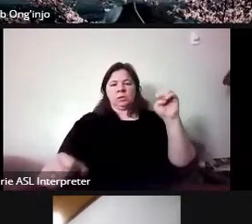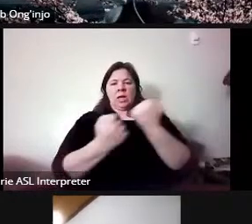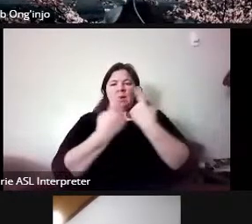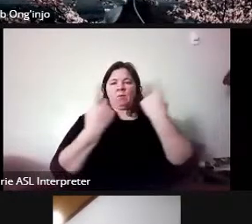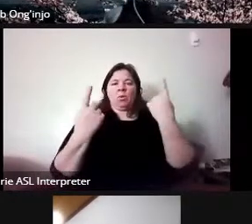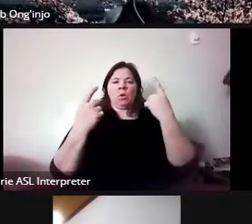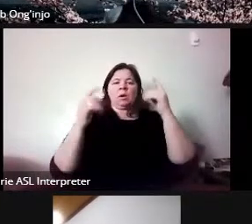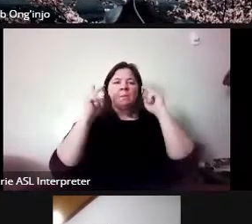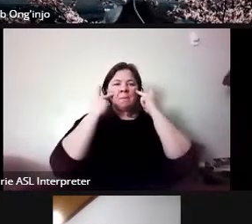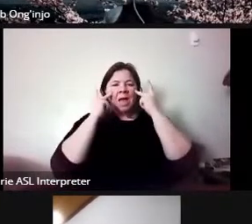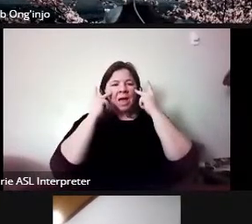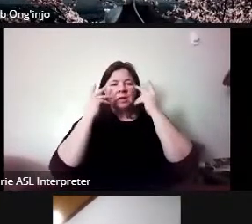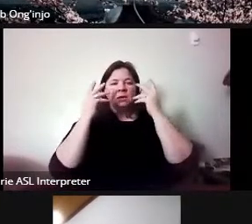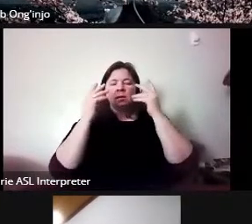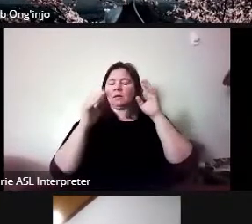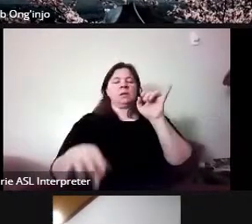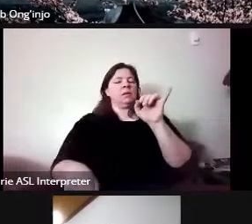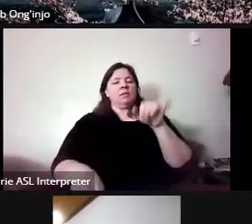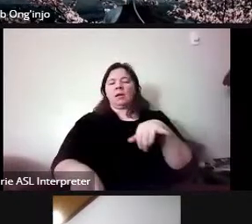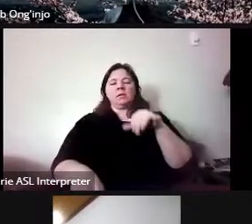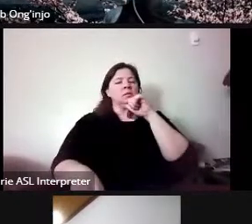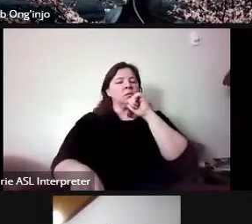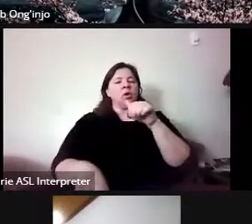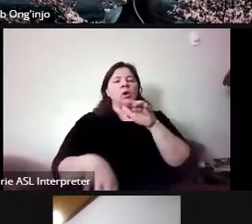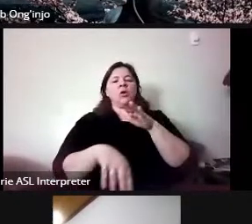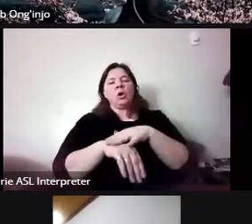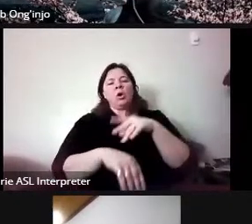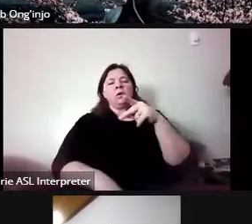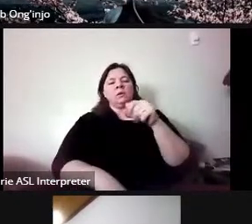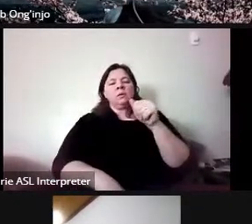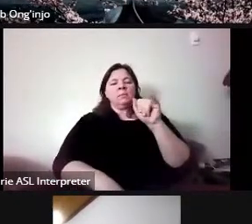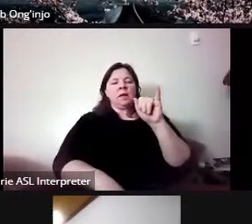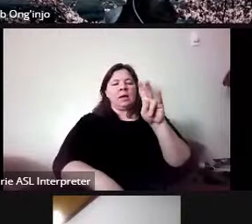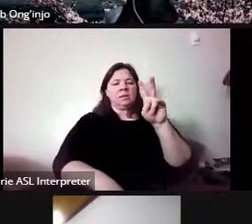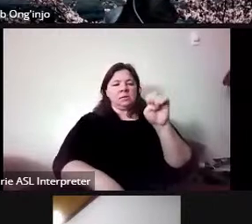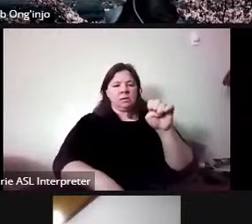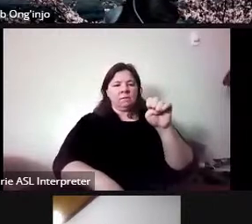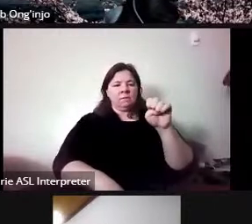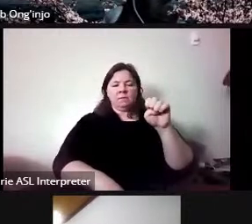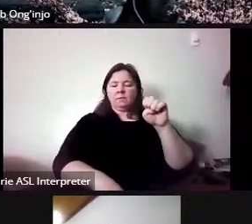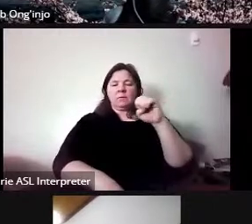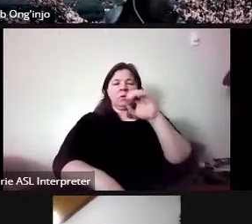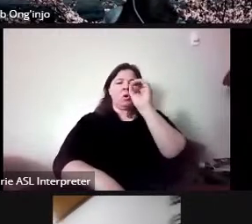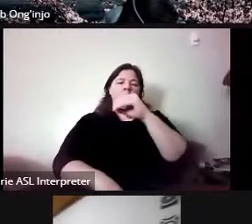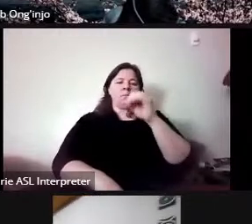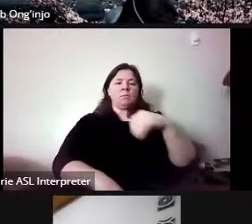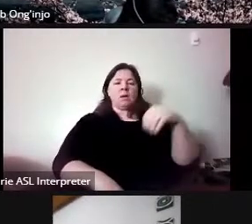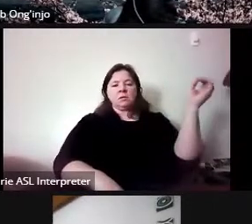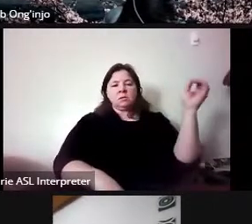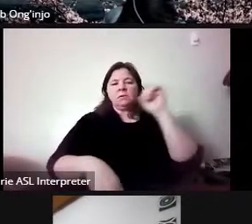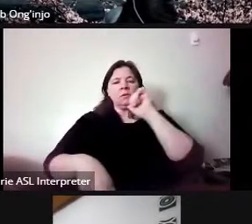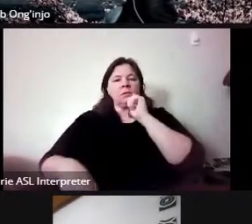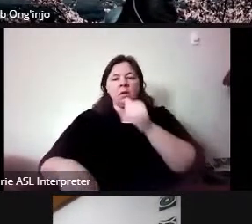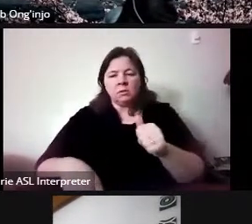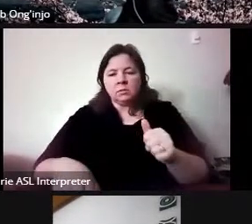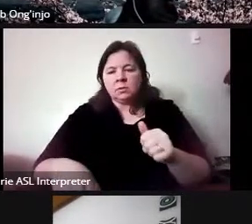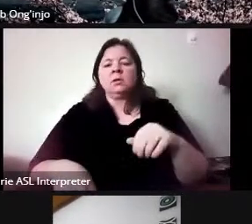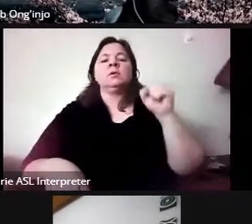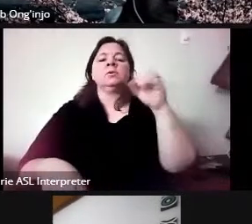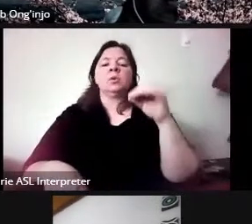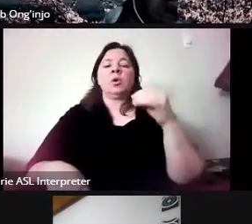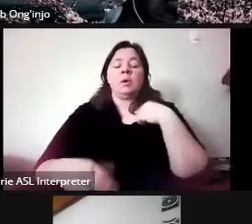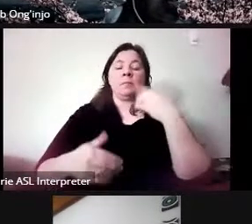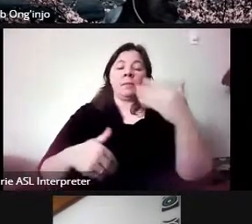everybody starts to panic. That is not Onpassive. It is absolutely not Onpassive. So my suggestion would be to